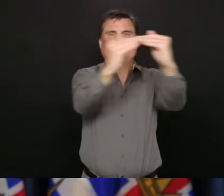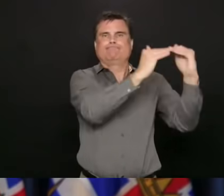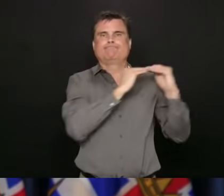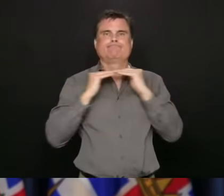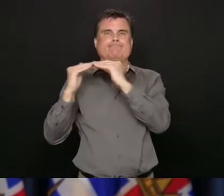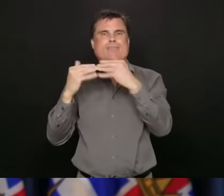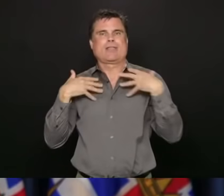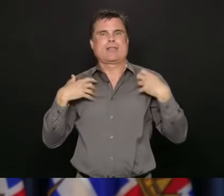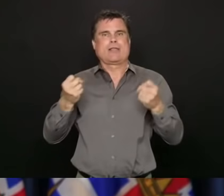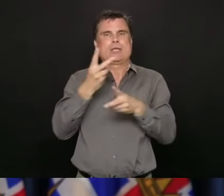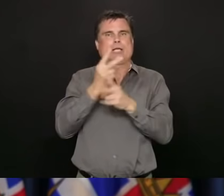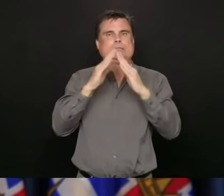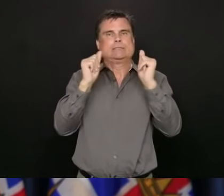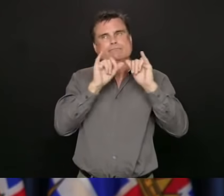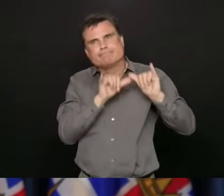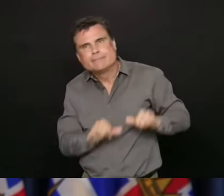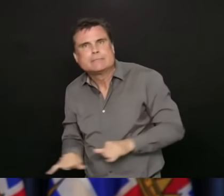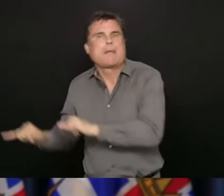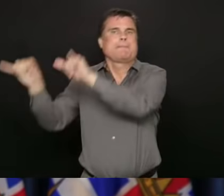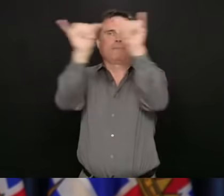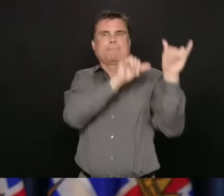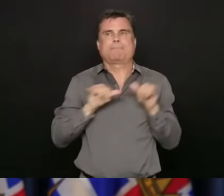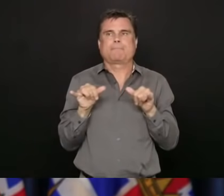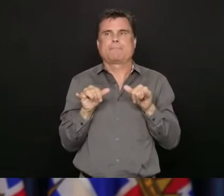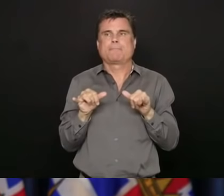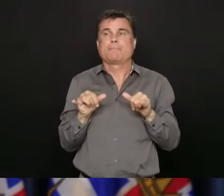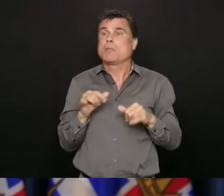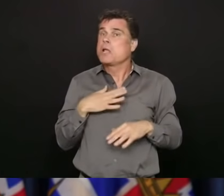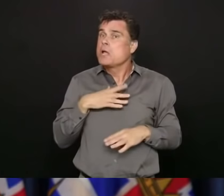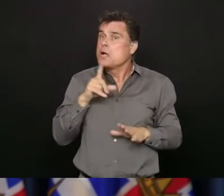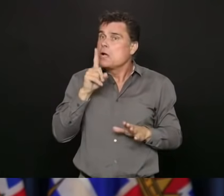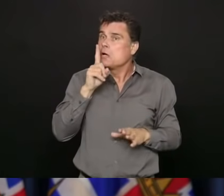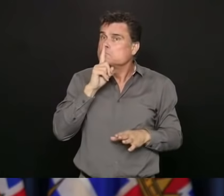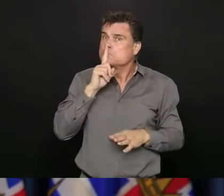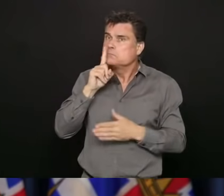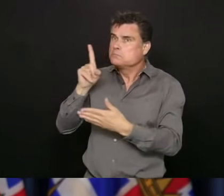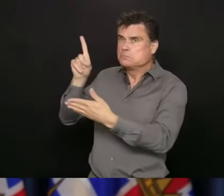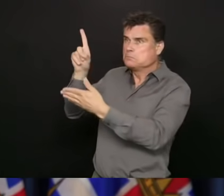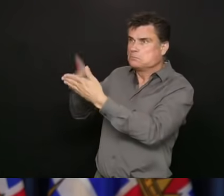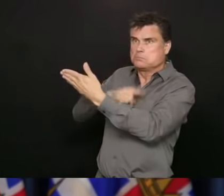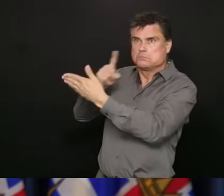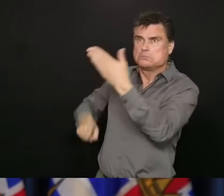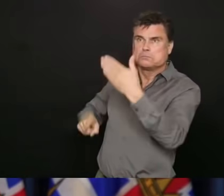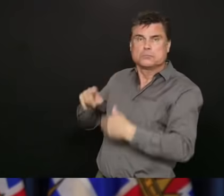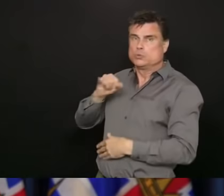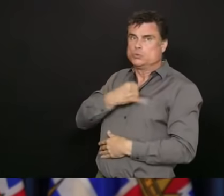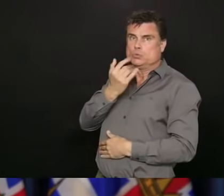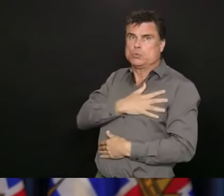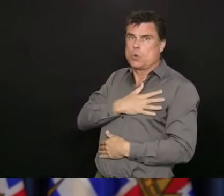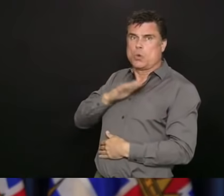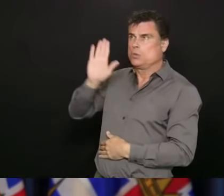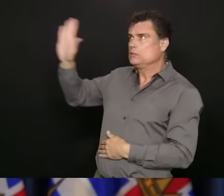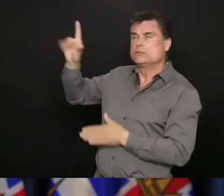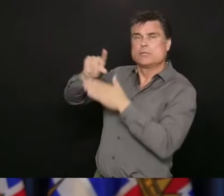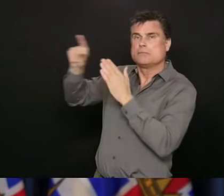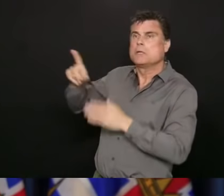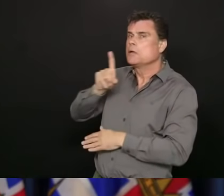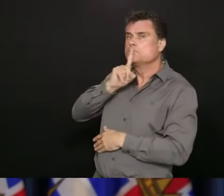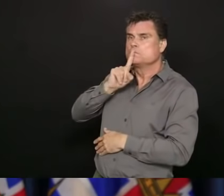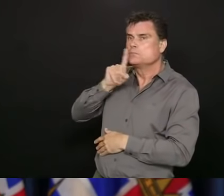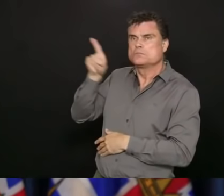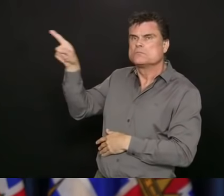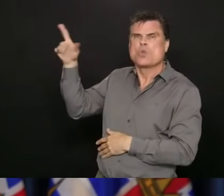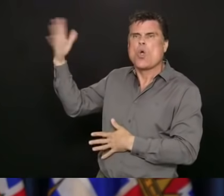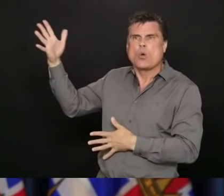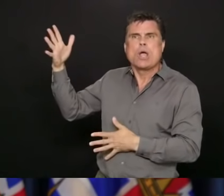a number of years. It's time to fix that, and I've been making that case at every meeting, and I'll continue to do that until we see some change. I have to